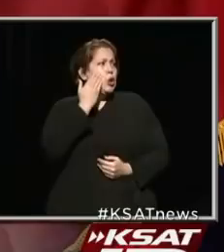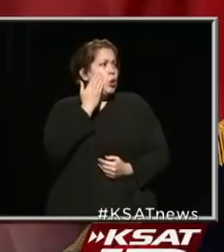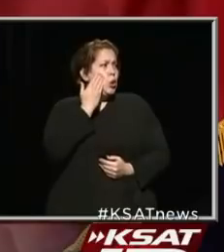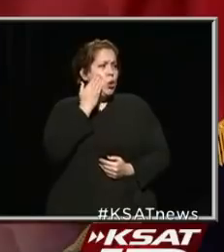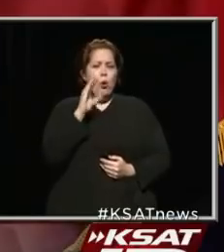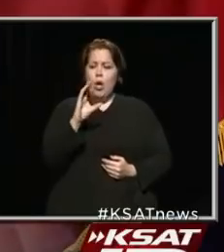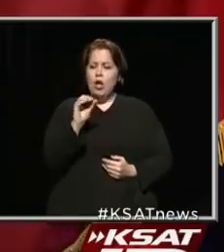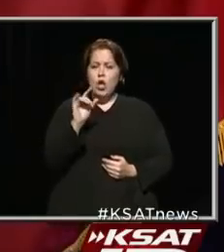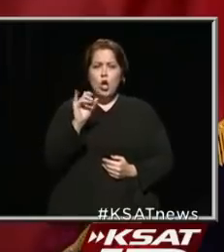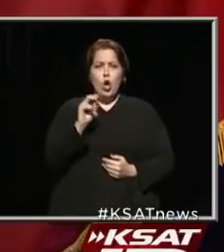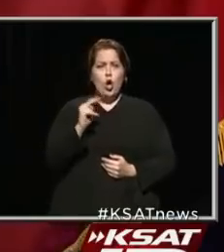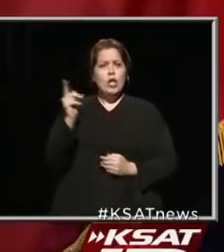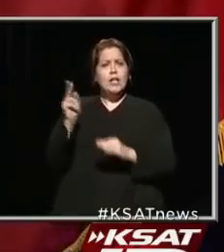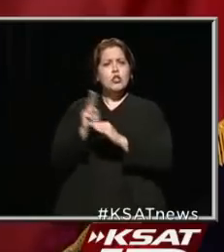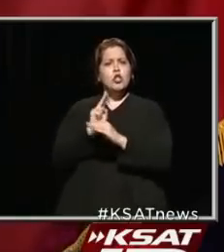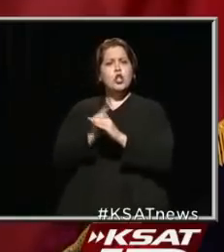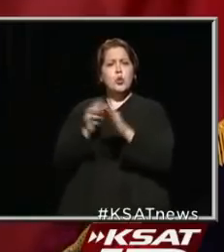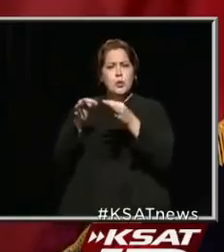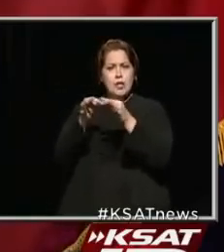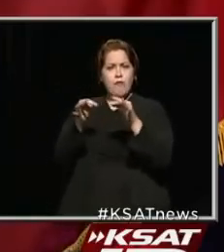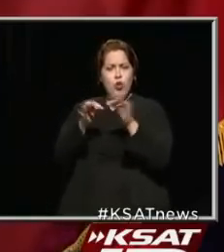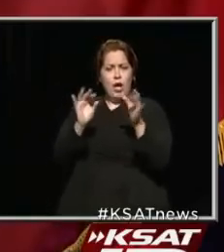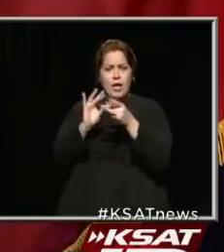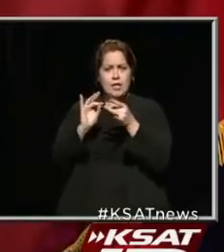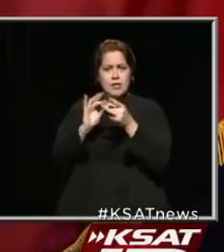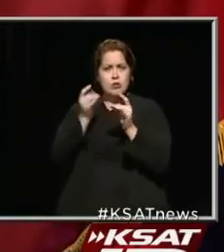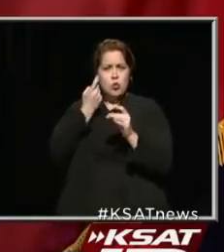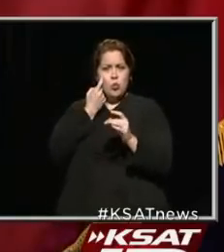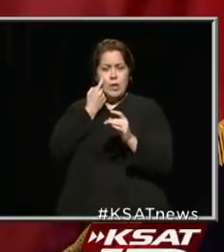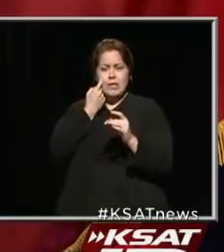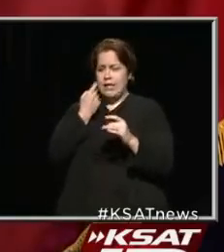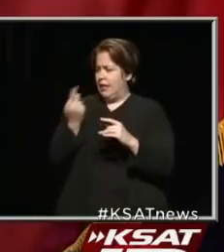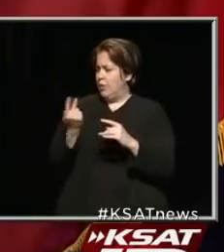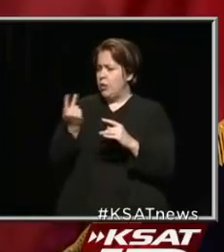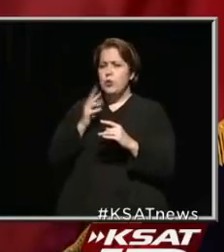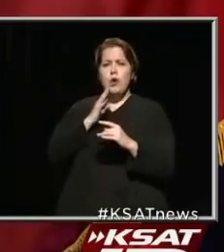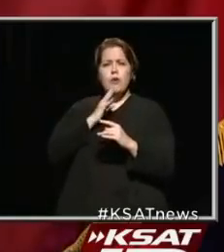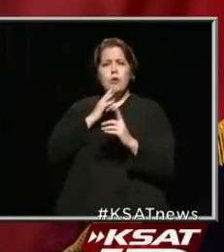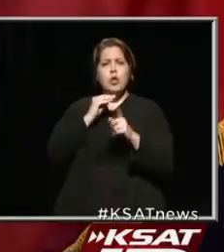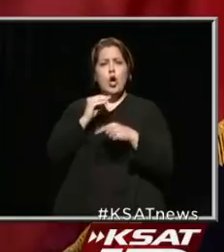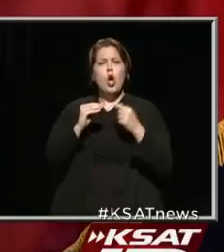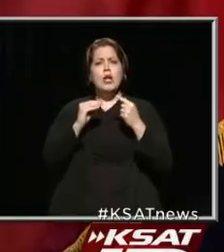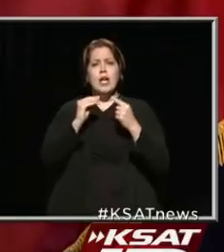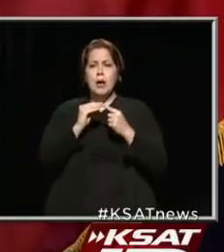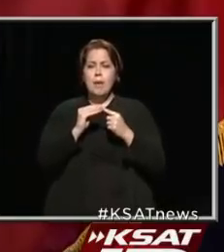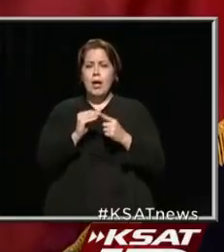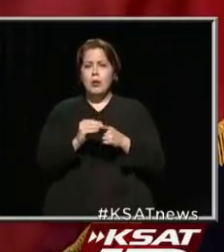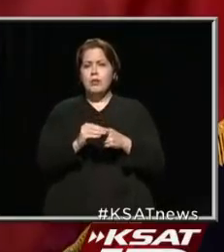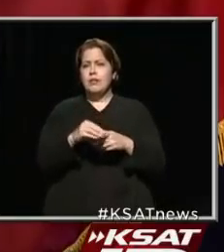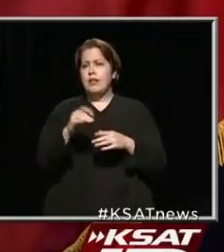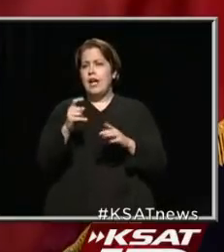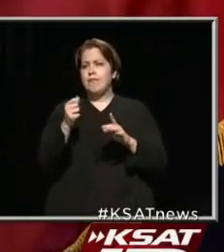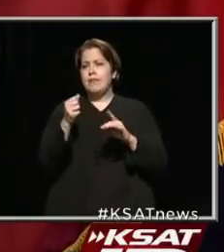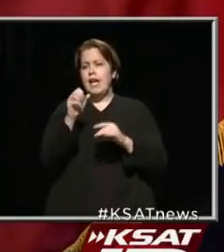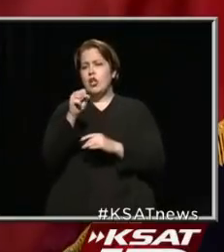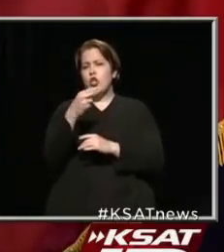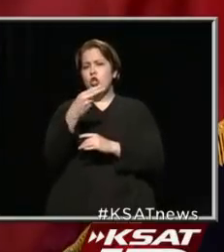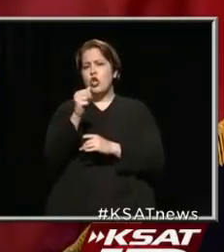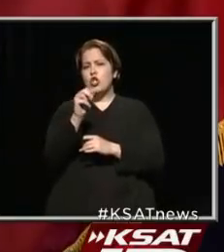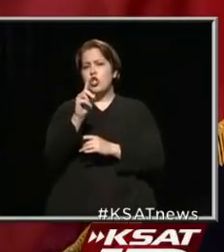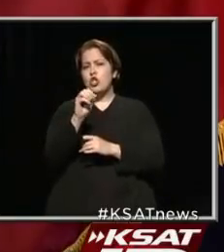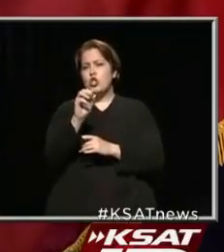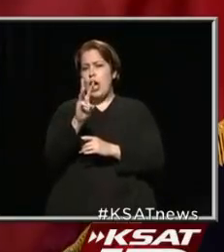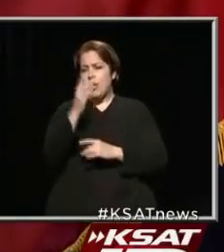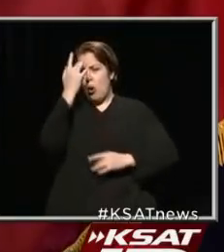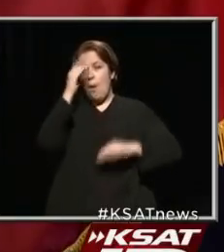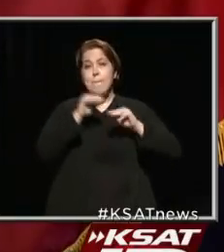Colleen used a phrase that the other day when we were talking about domestic abuse, a shadow pandemic. We